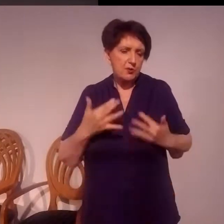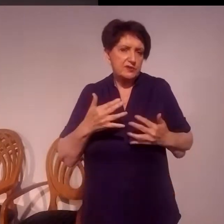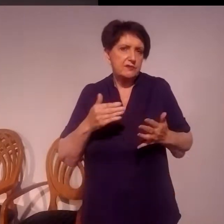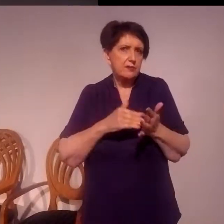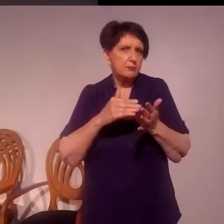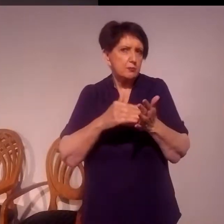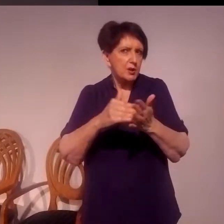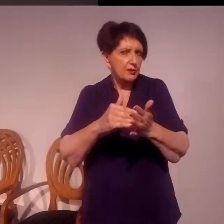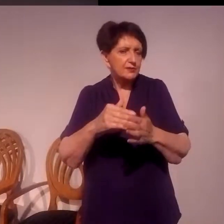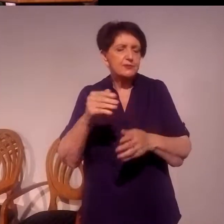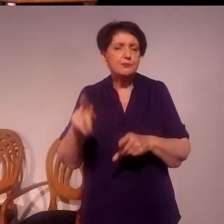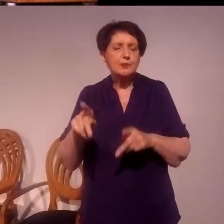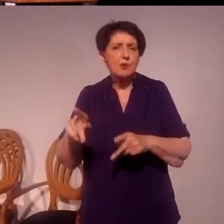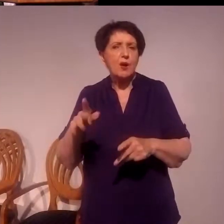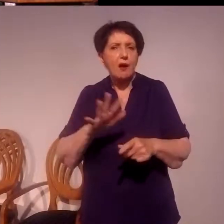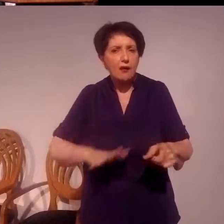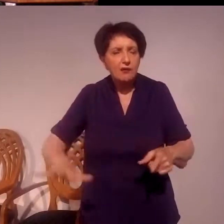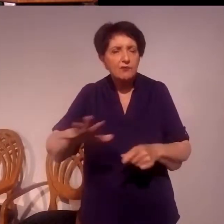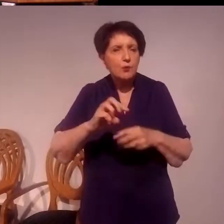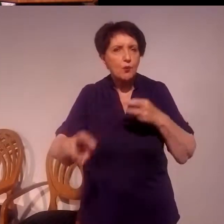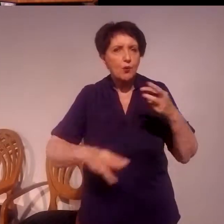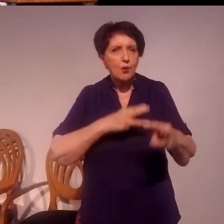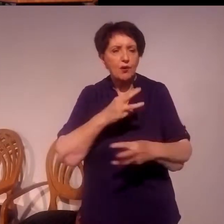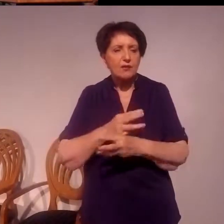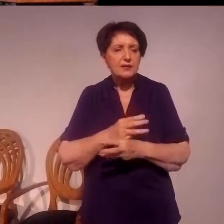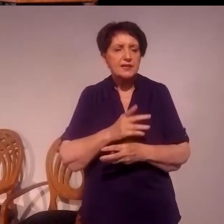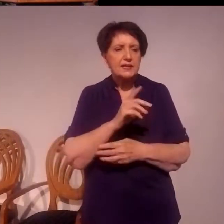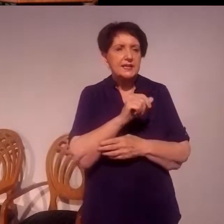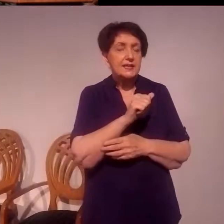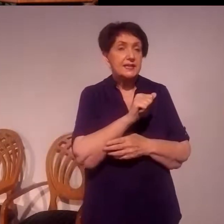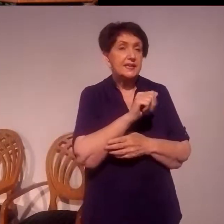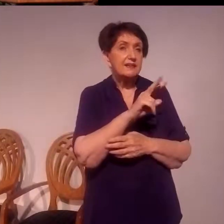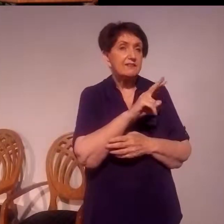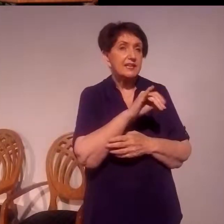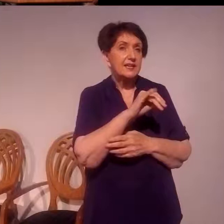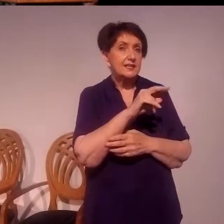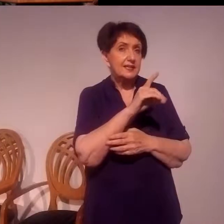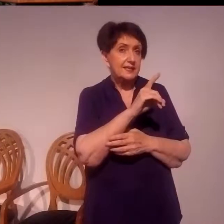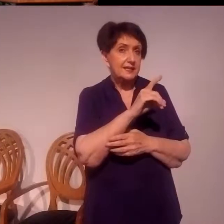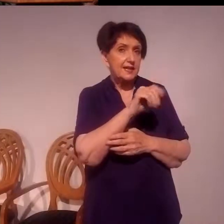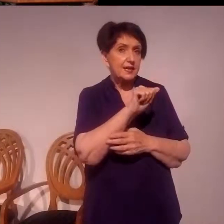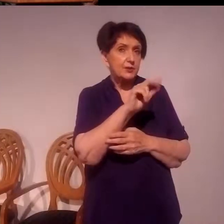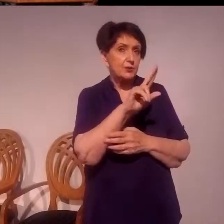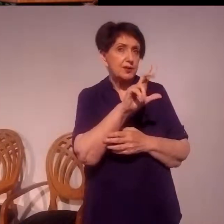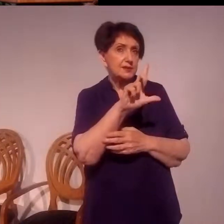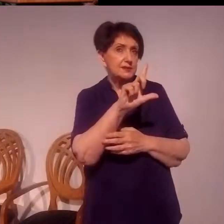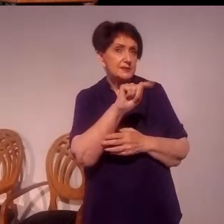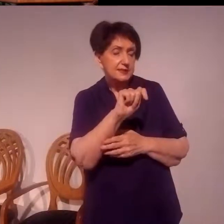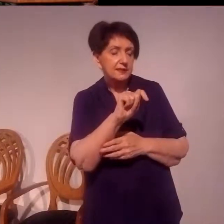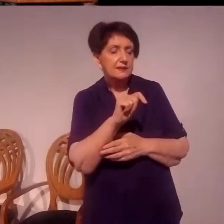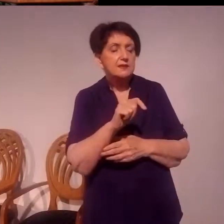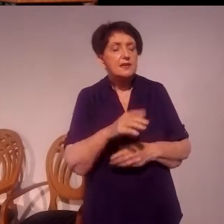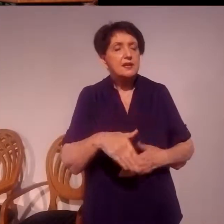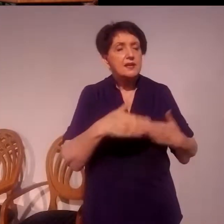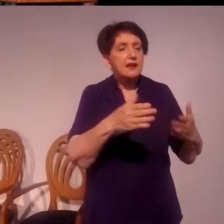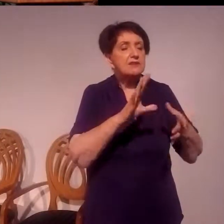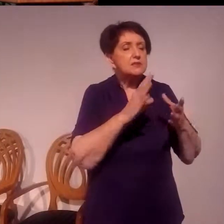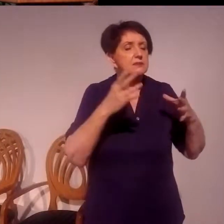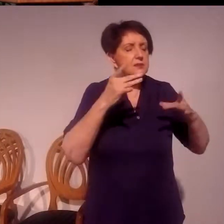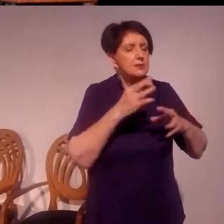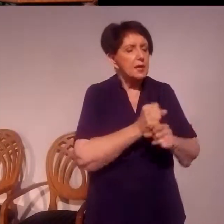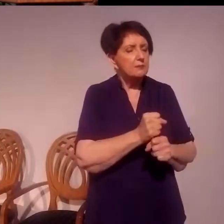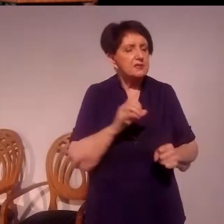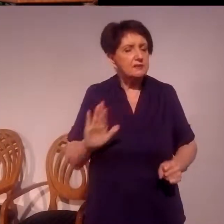millions worldwide. Reverend David Alt gave a great synopsis of her life. She was